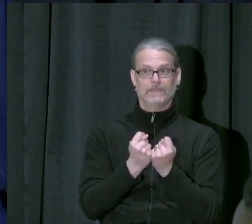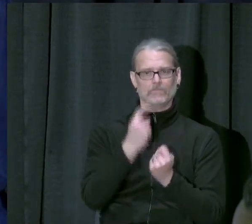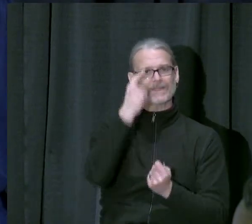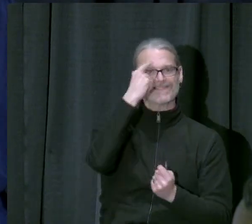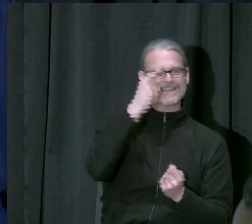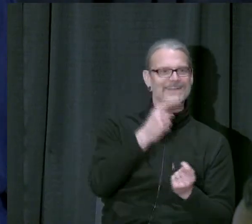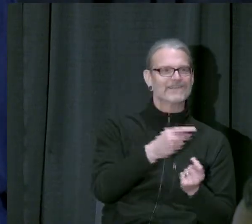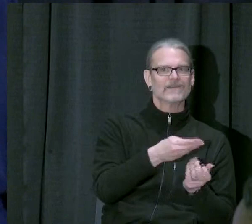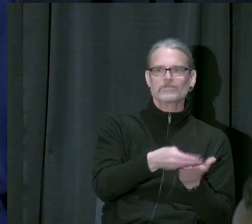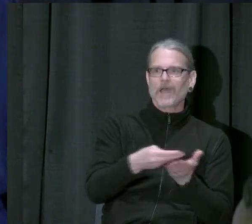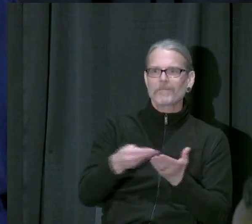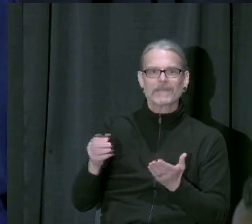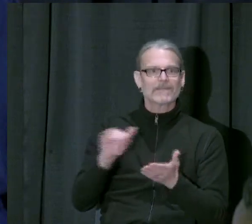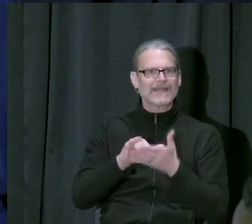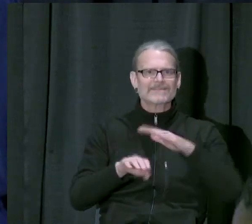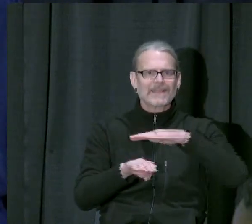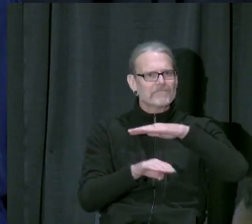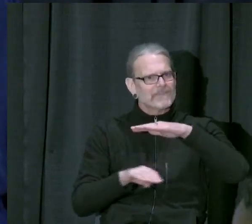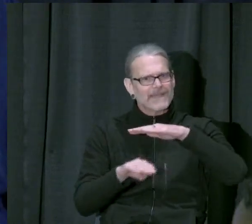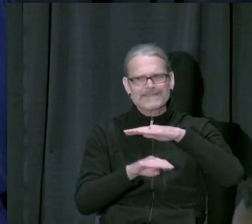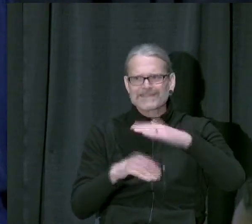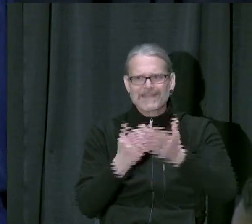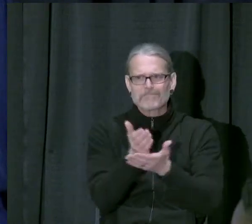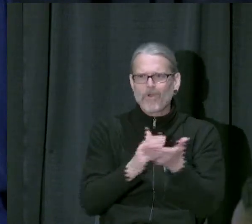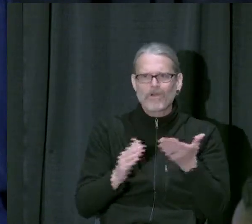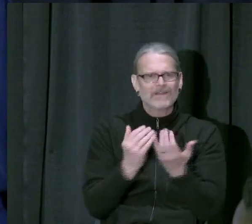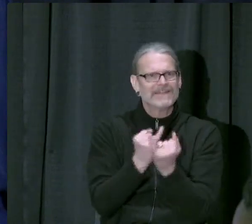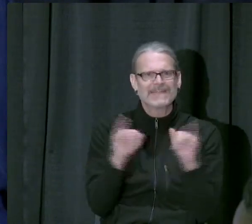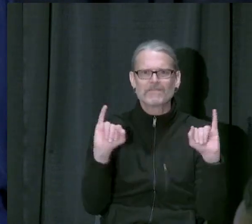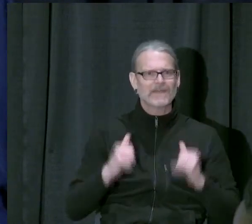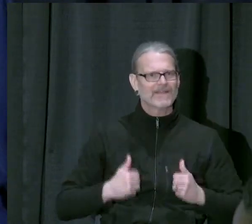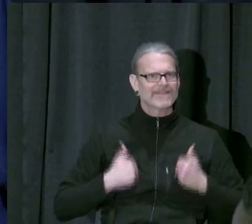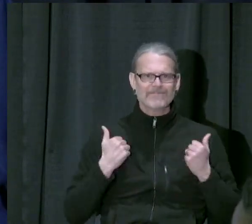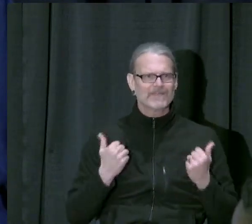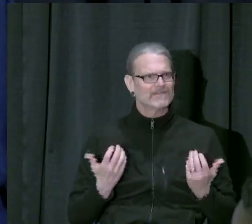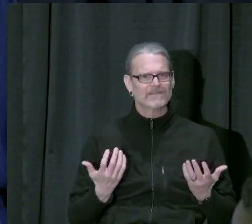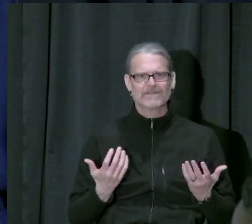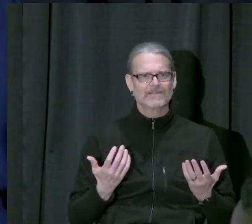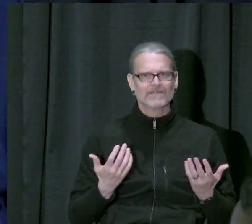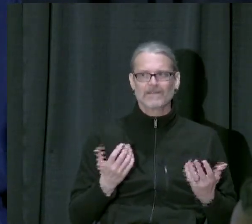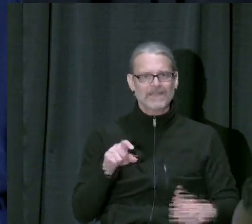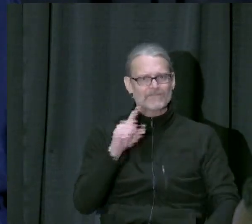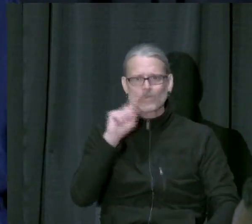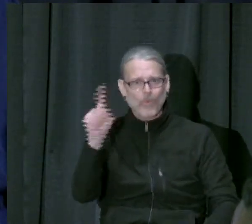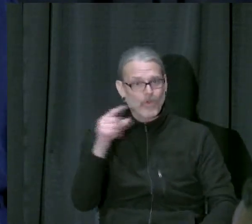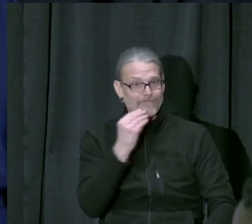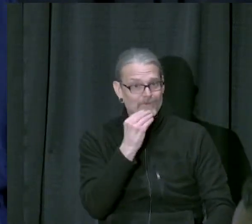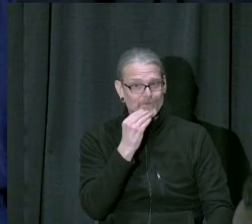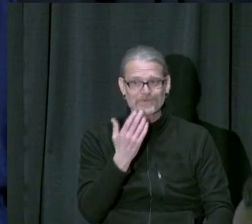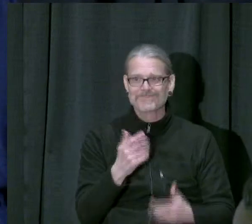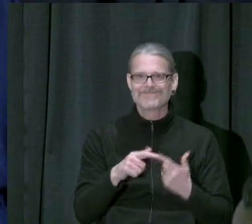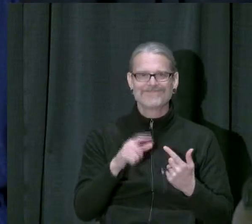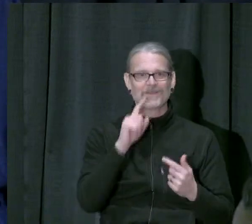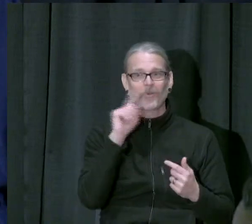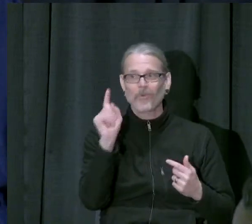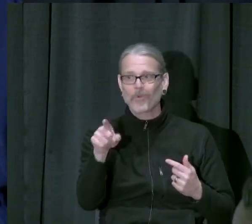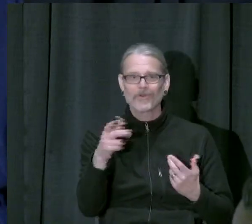is really a fundamental component of independent living. You need to be able to order your groceries or order a salad